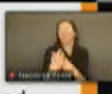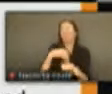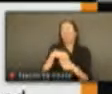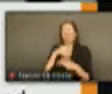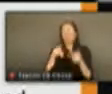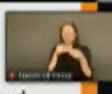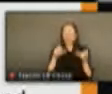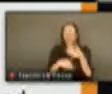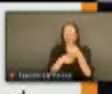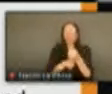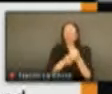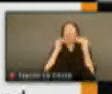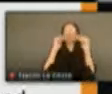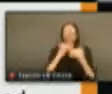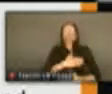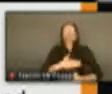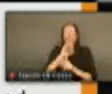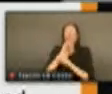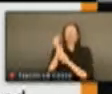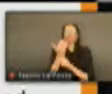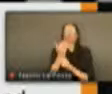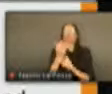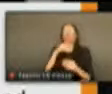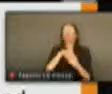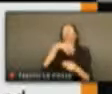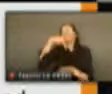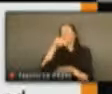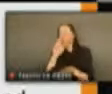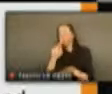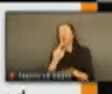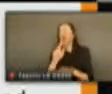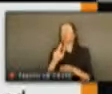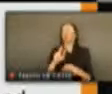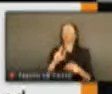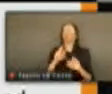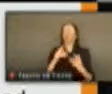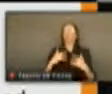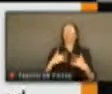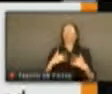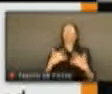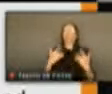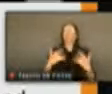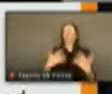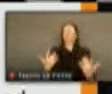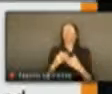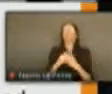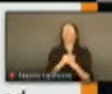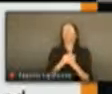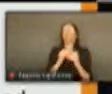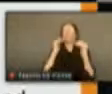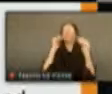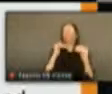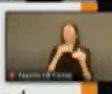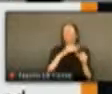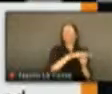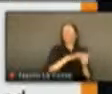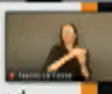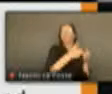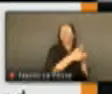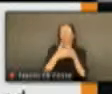affairs. Neighborhood and infrastructure includes water and sewer, solid waste, and animal